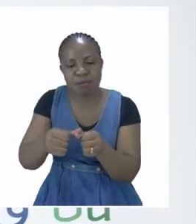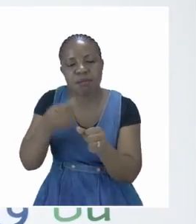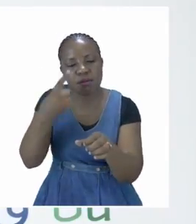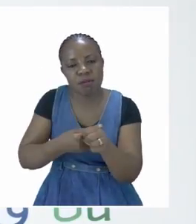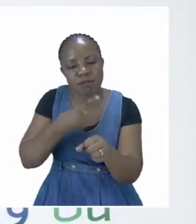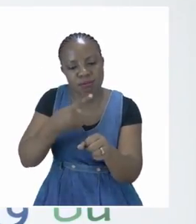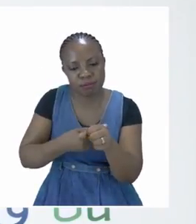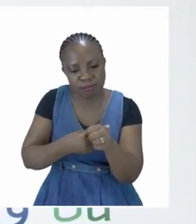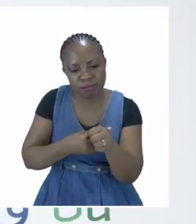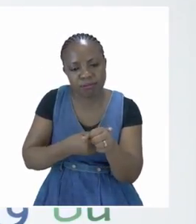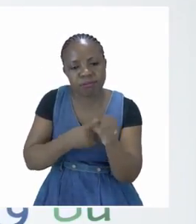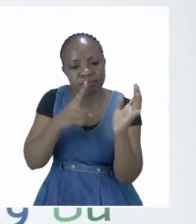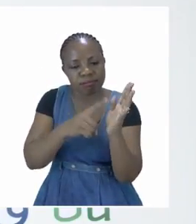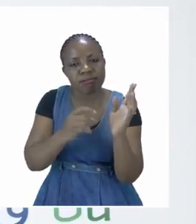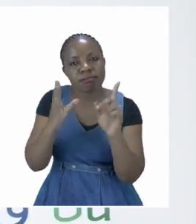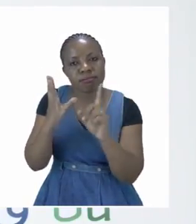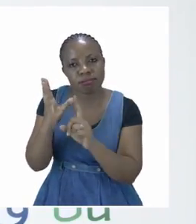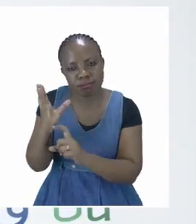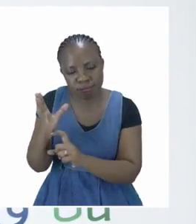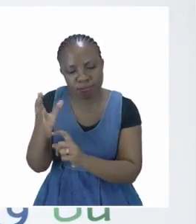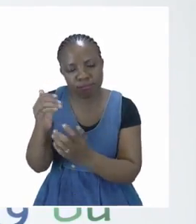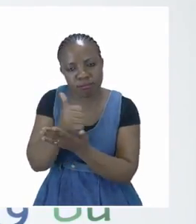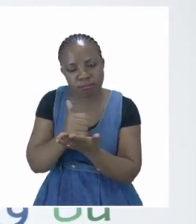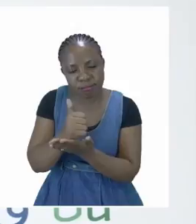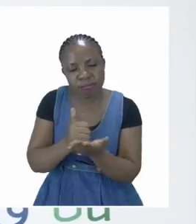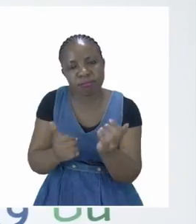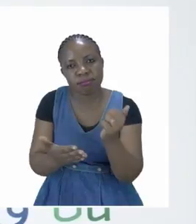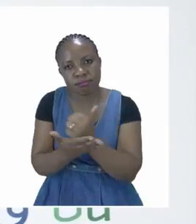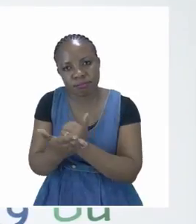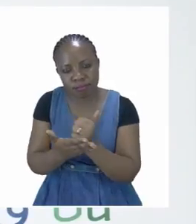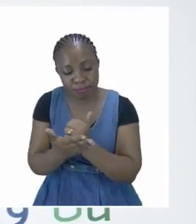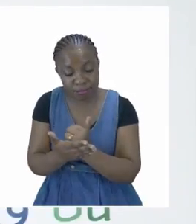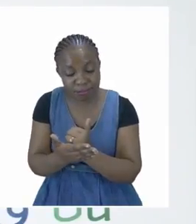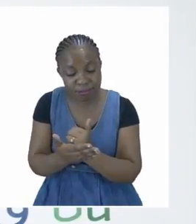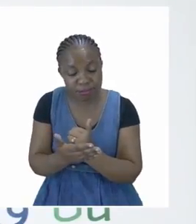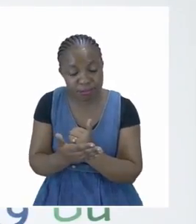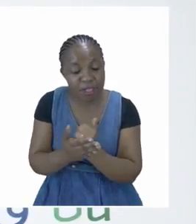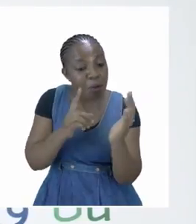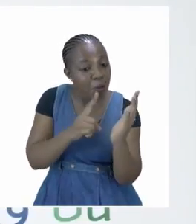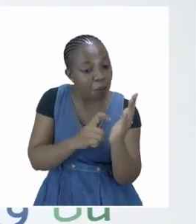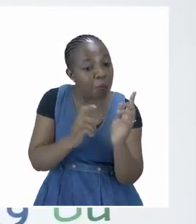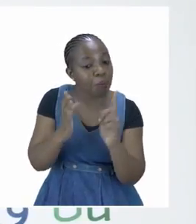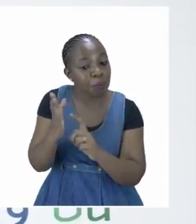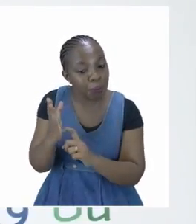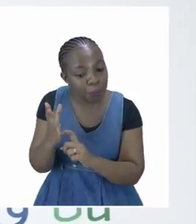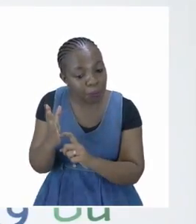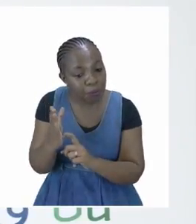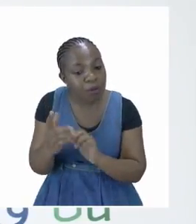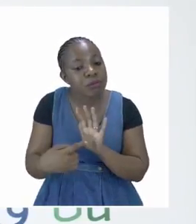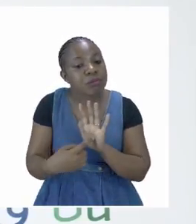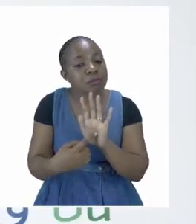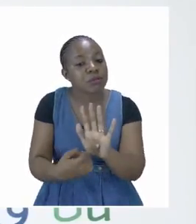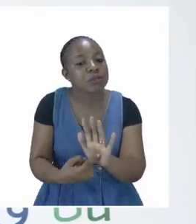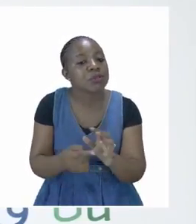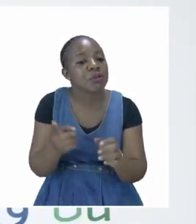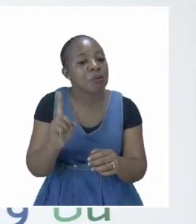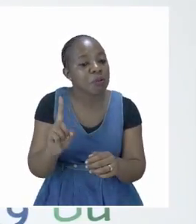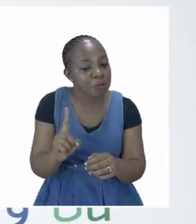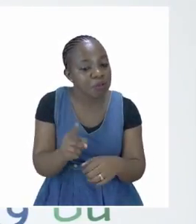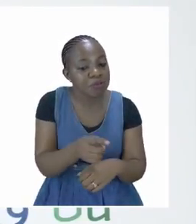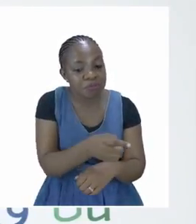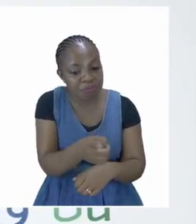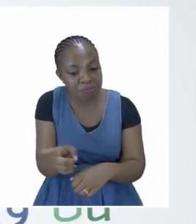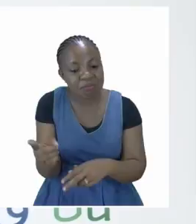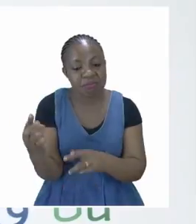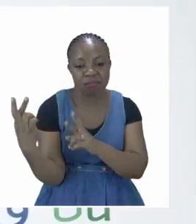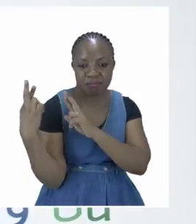Remember, when we sanitize, it is showing that we are responsible all the time